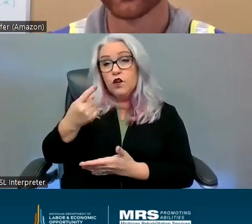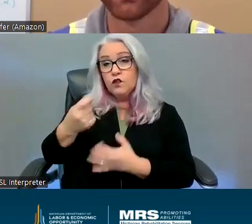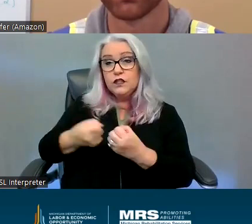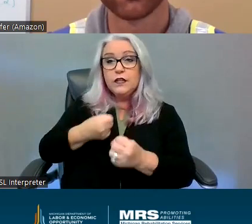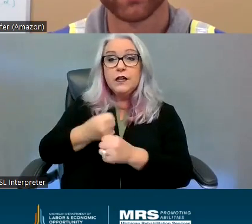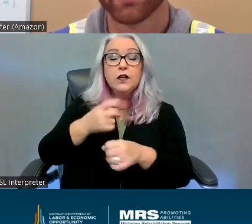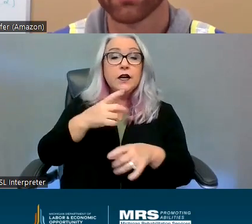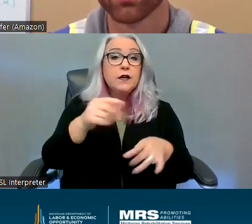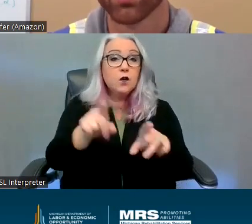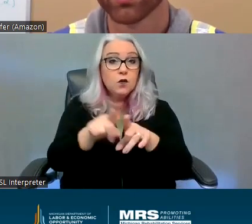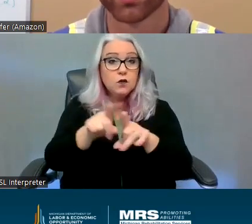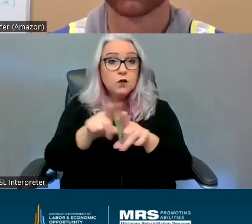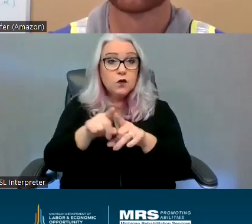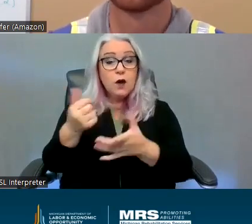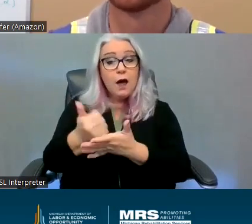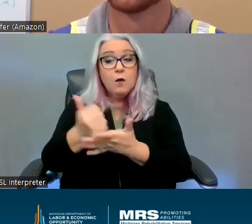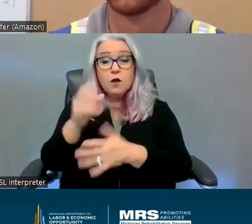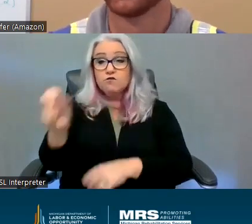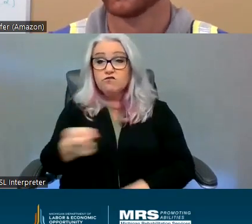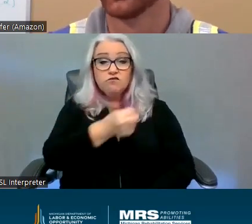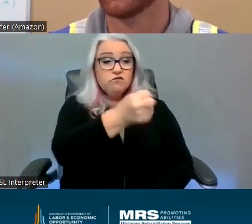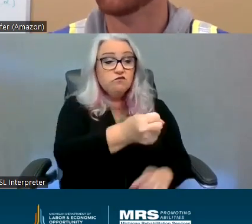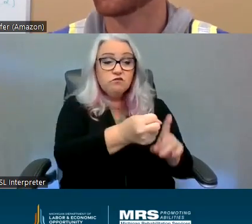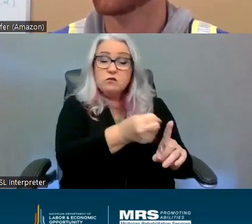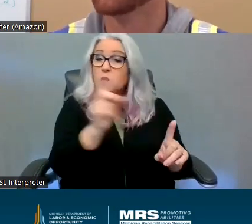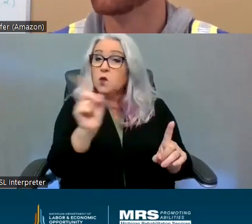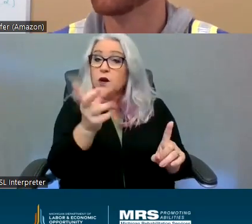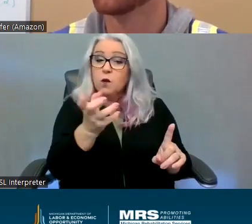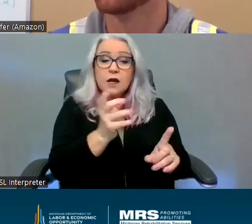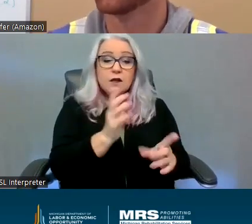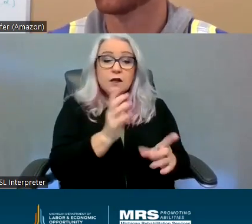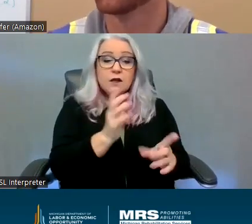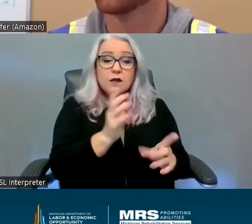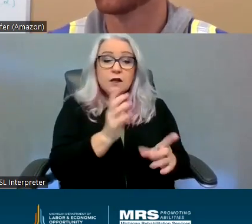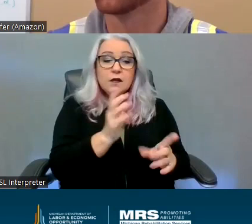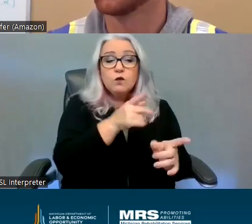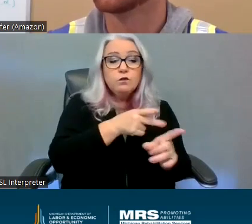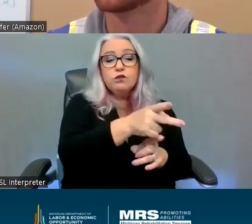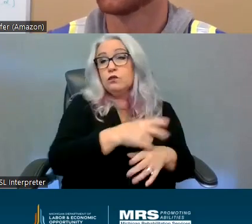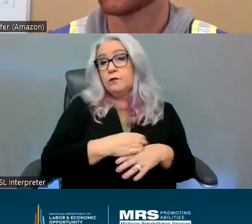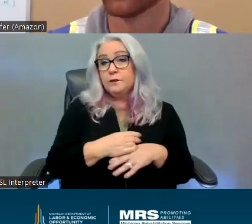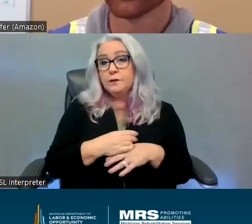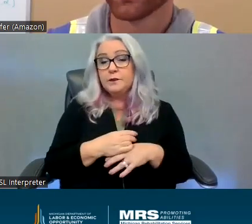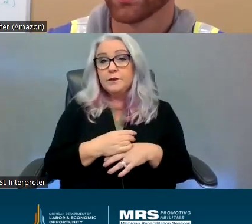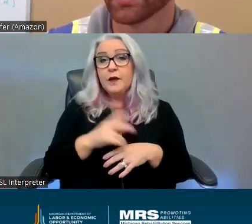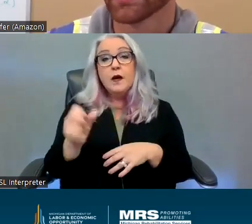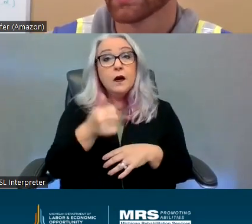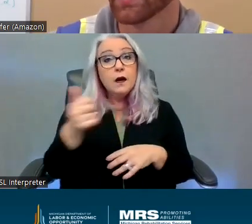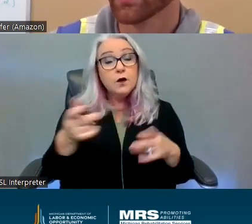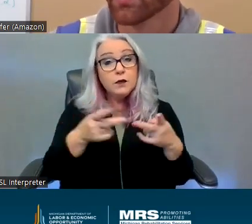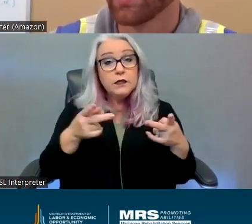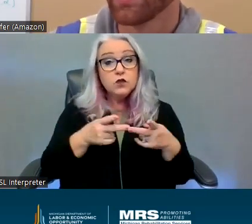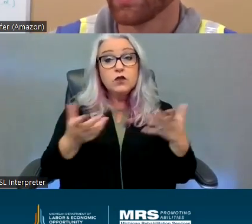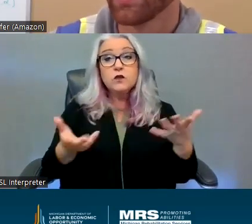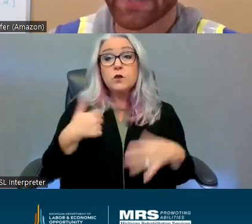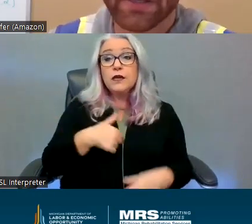you with placement as to what you want to go to school for. As far as like other positions,